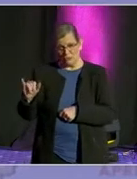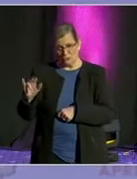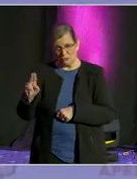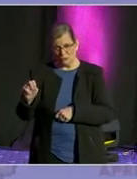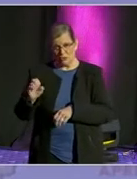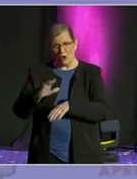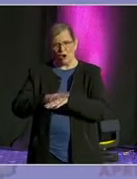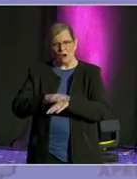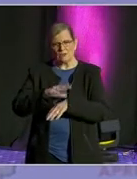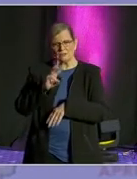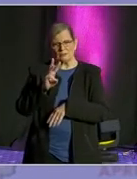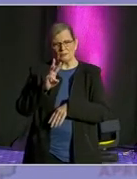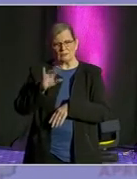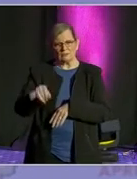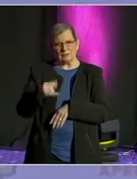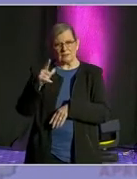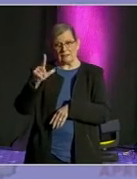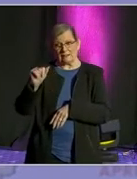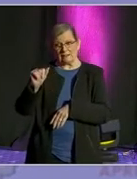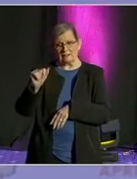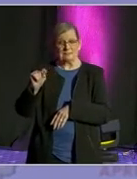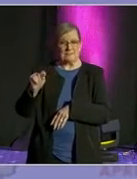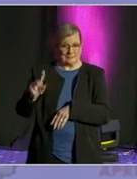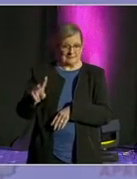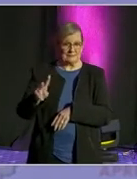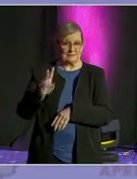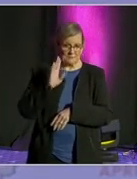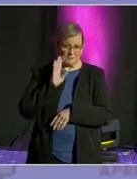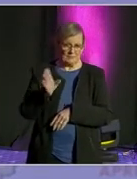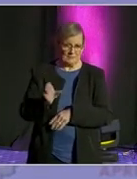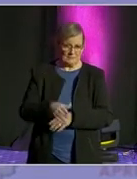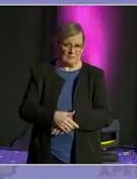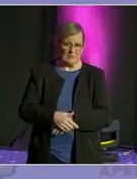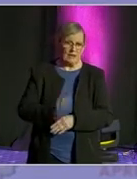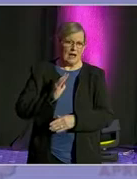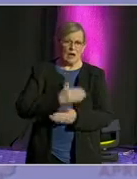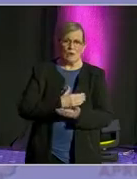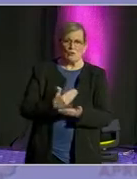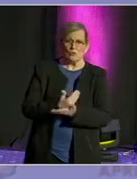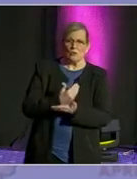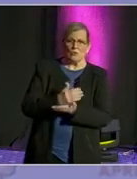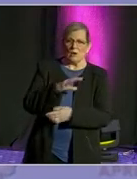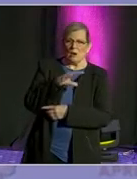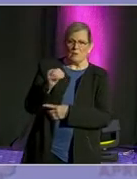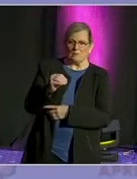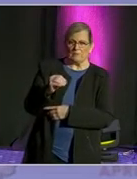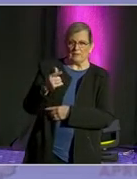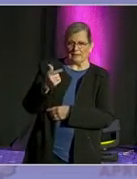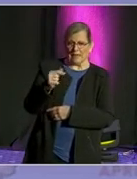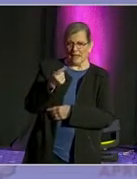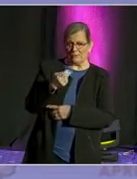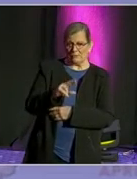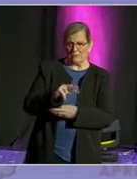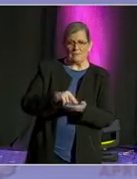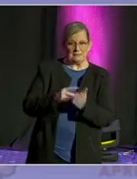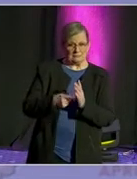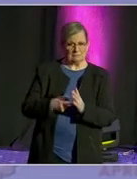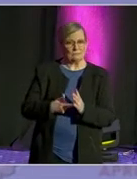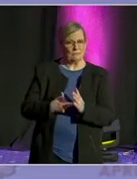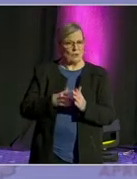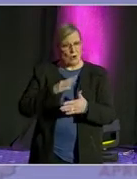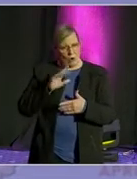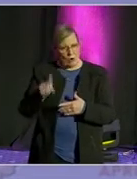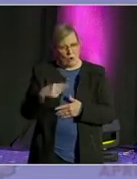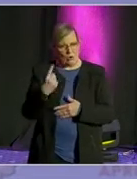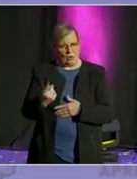WJLA TV as well. Gather is just our content website that is designed to innovatively bring the local and community clients and